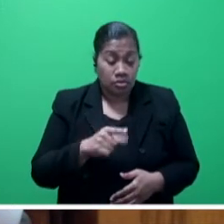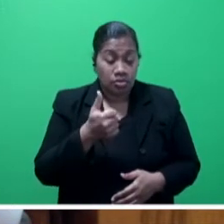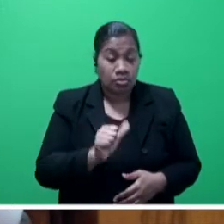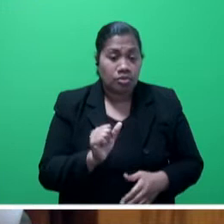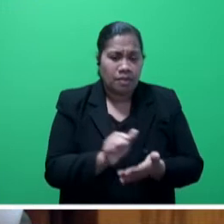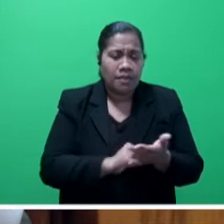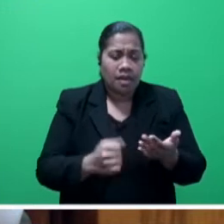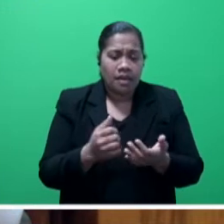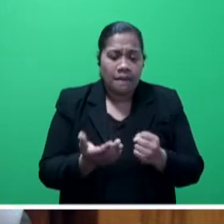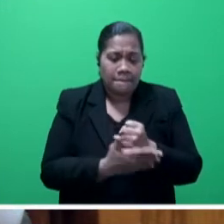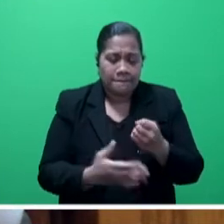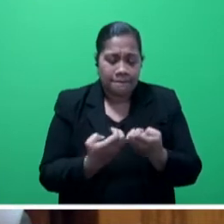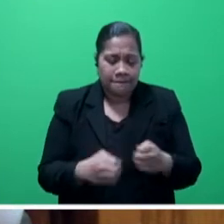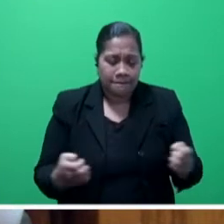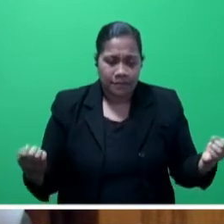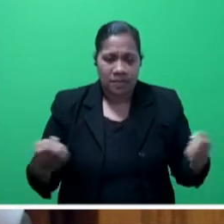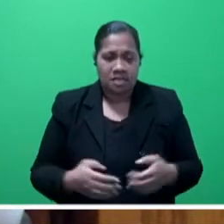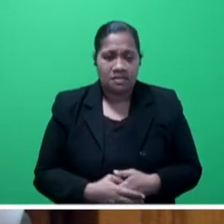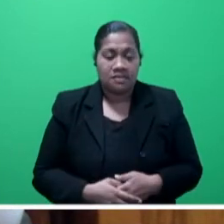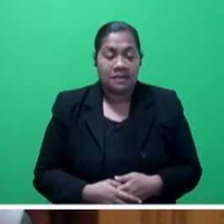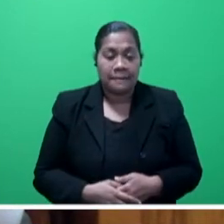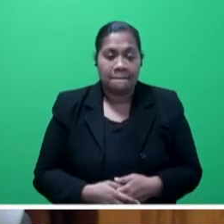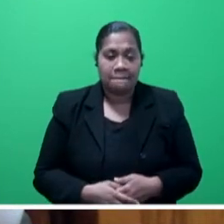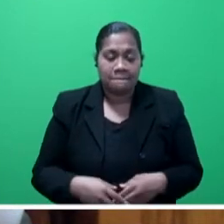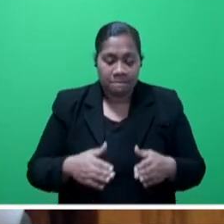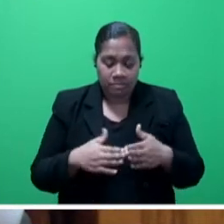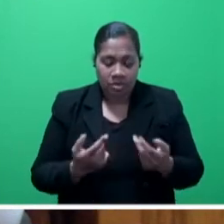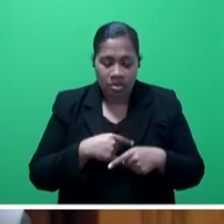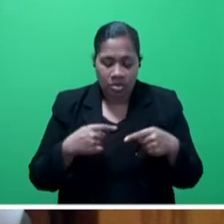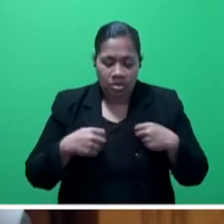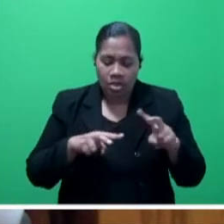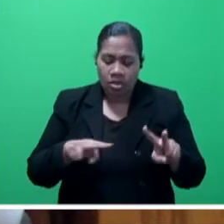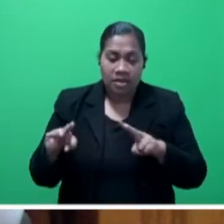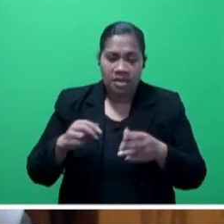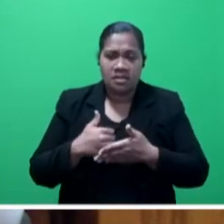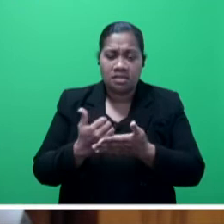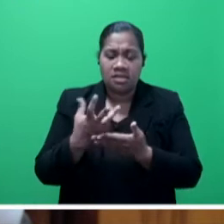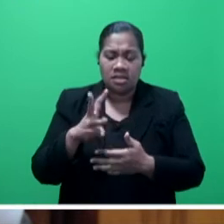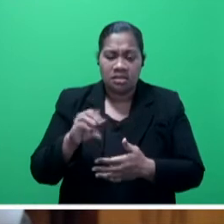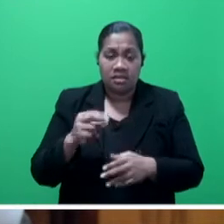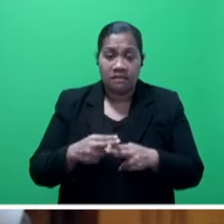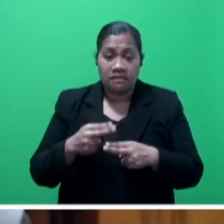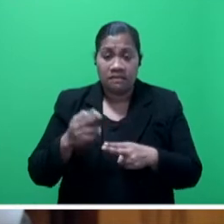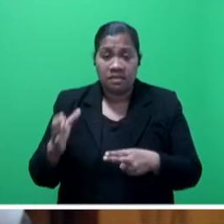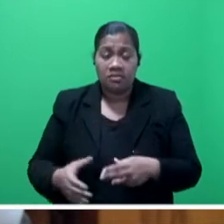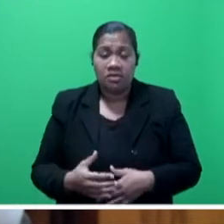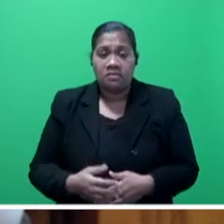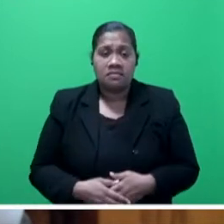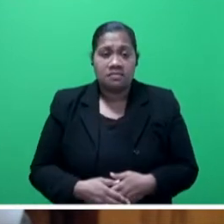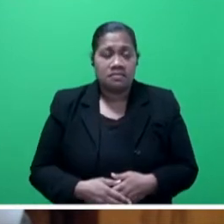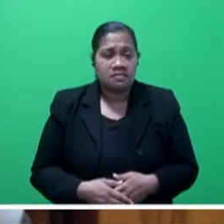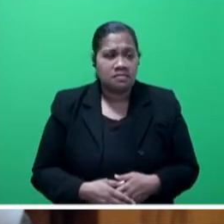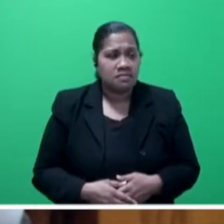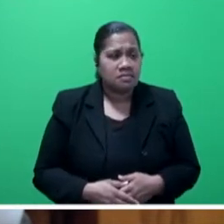equipment such as Hasley and chain, etc. Mr. Speaker, say we're looking at assisting 30 such farmers who are using horsepower.